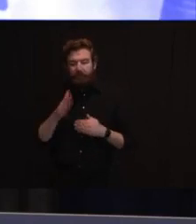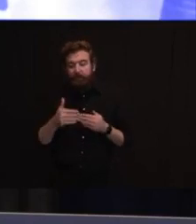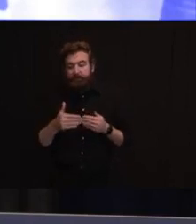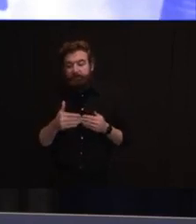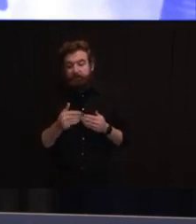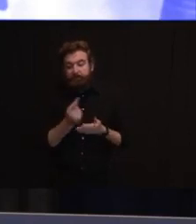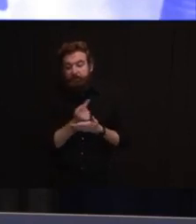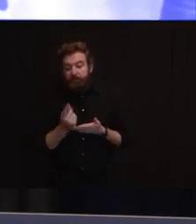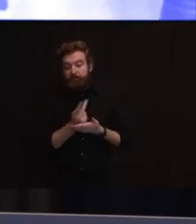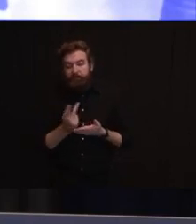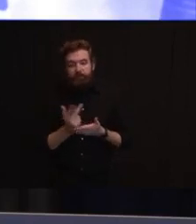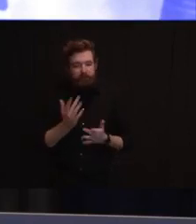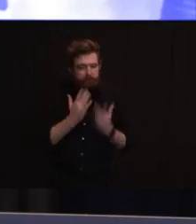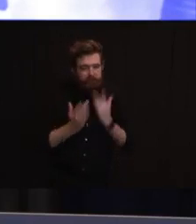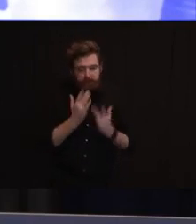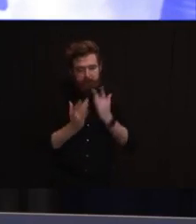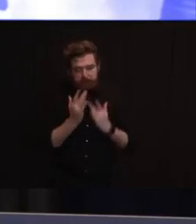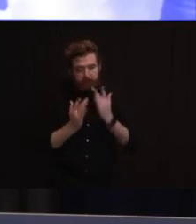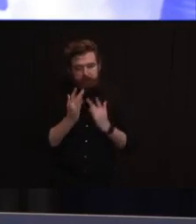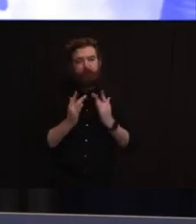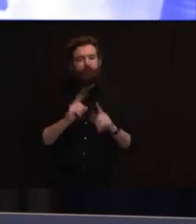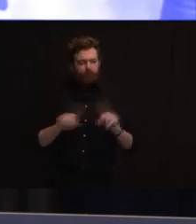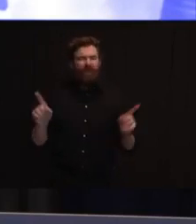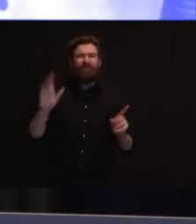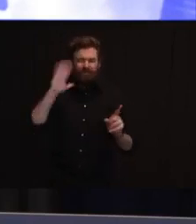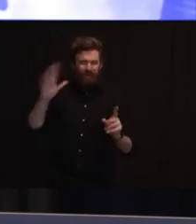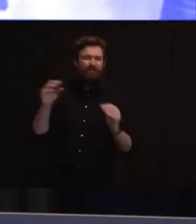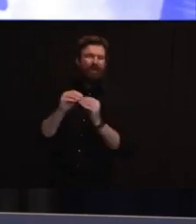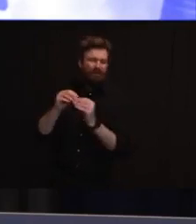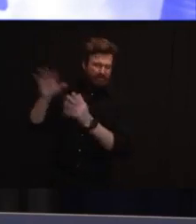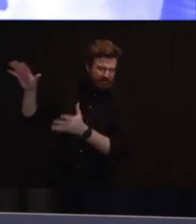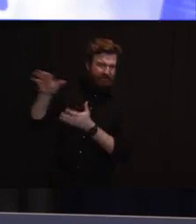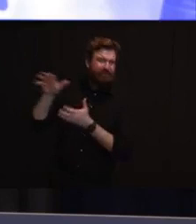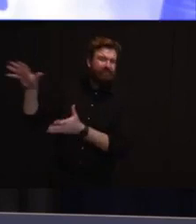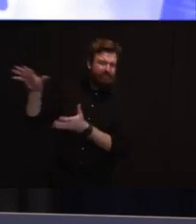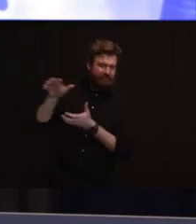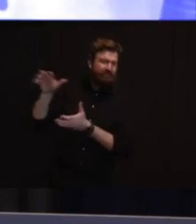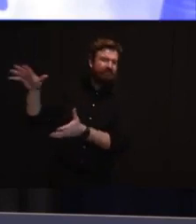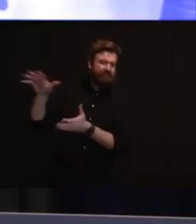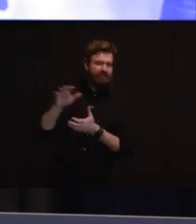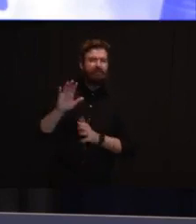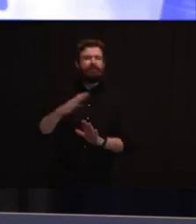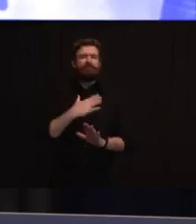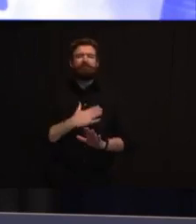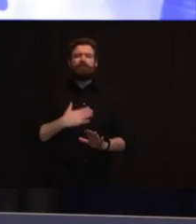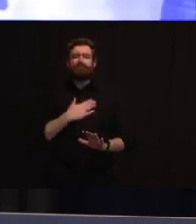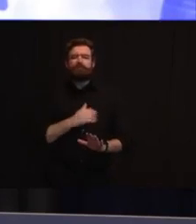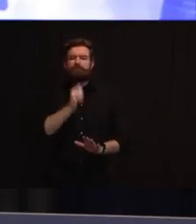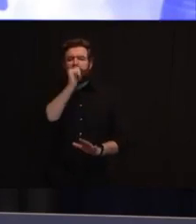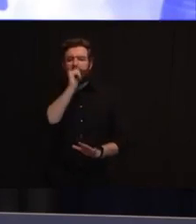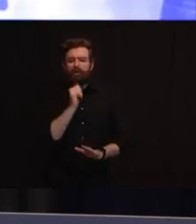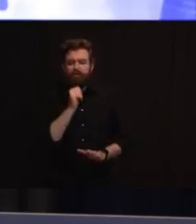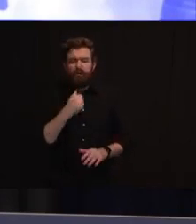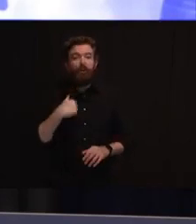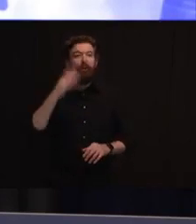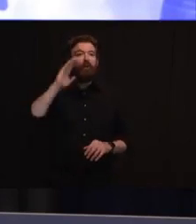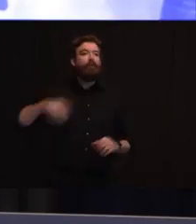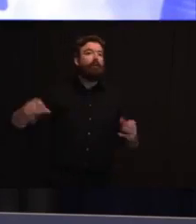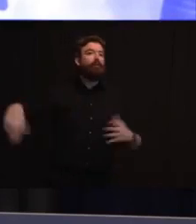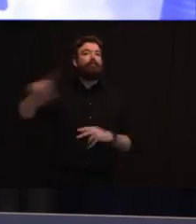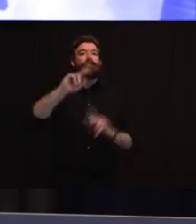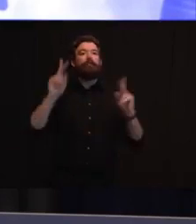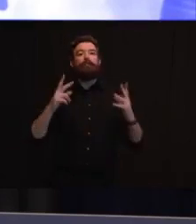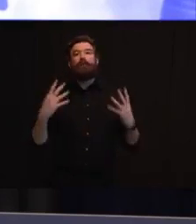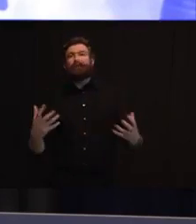coming week. We urge everyone to be patient. Understanding everyone's desire to get vaccinated as soon